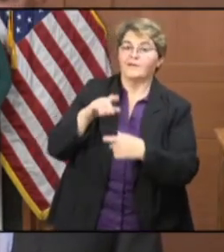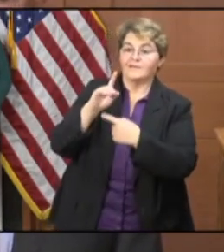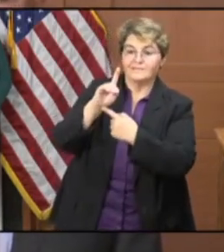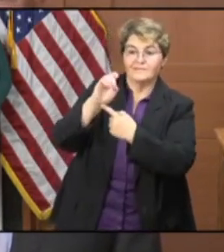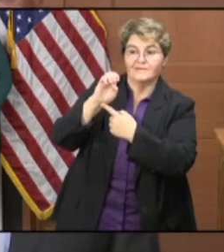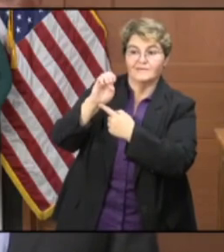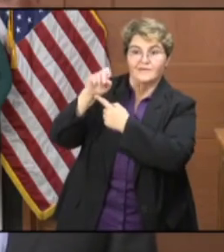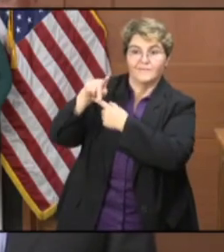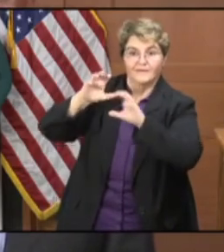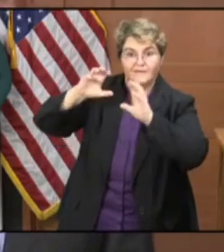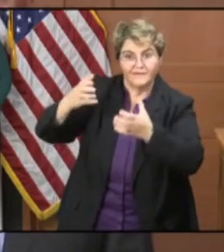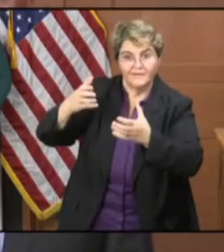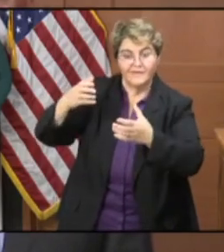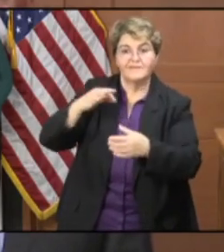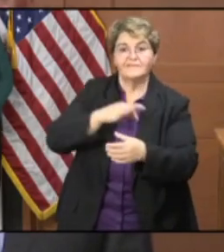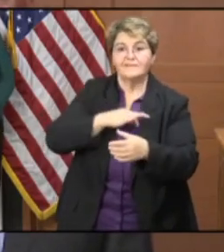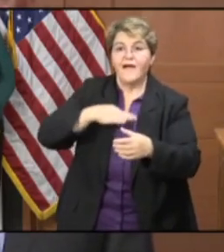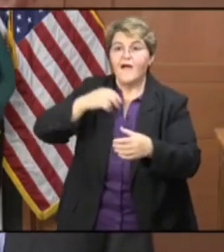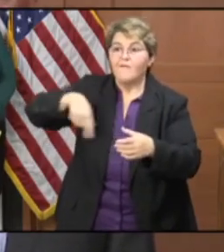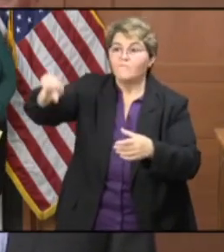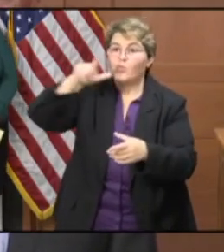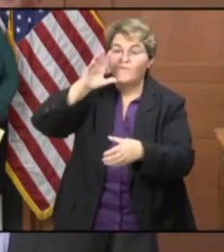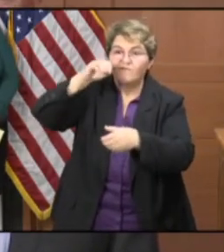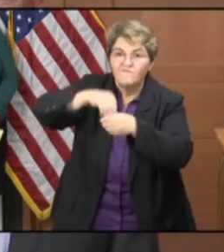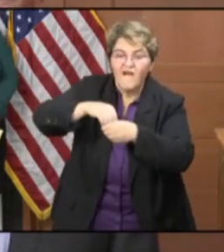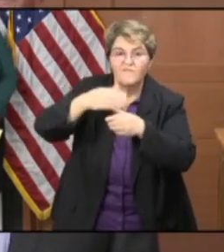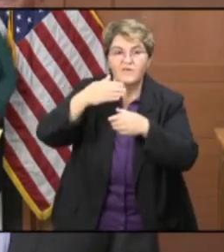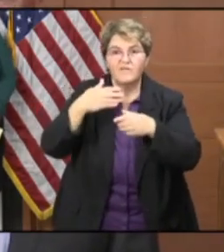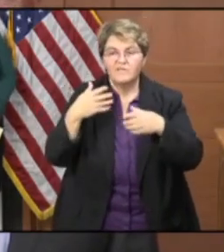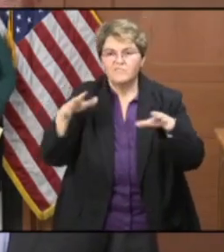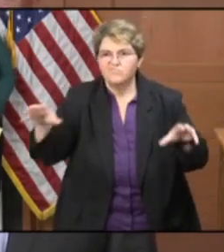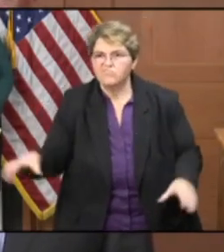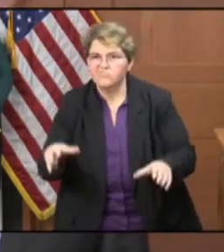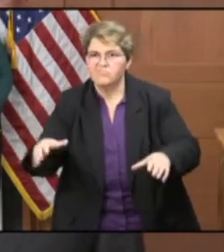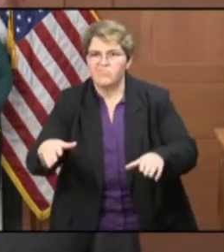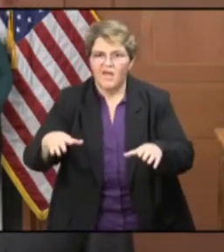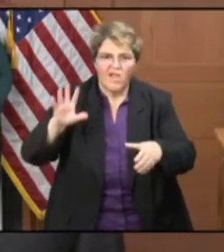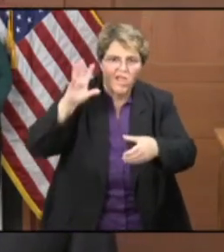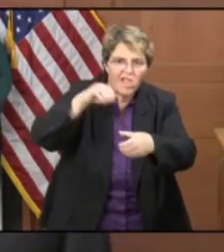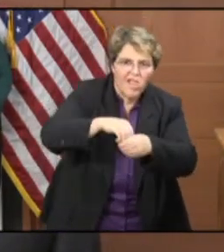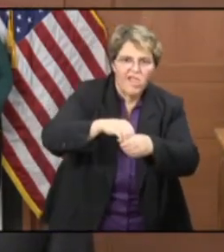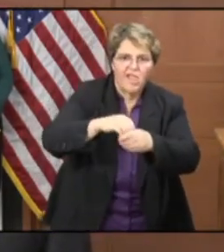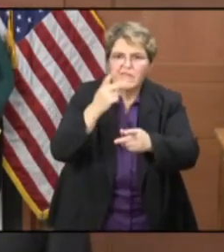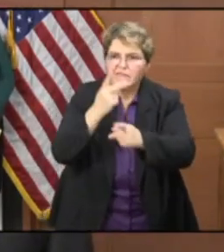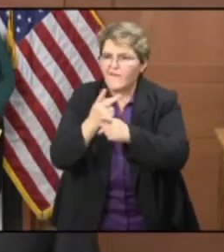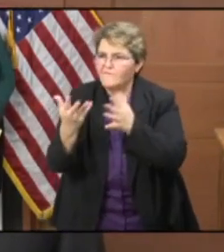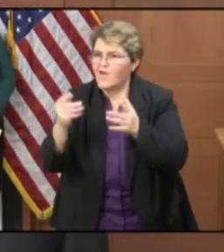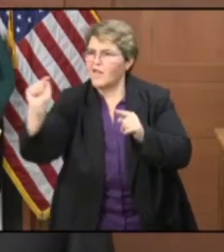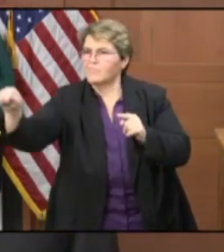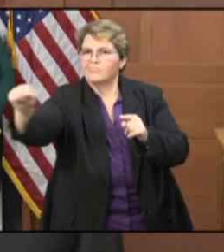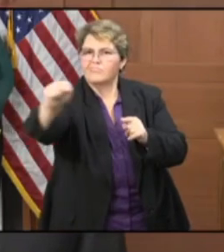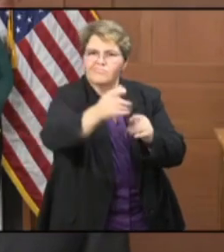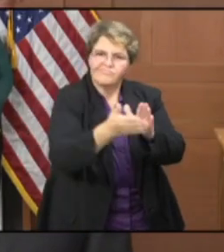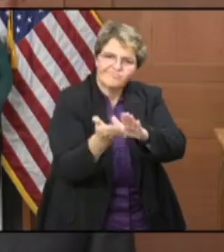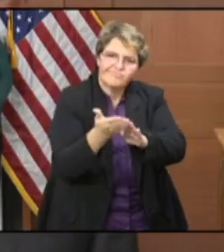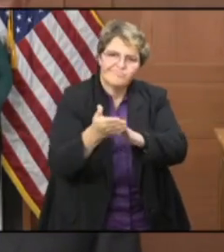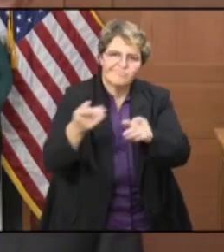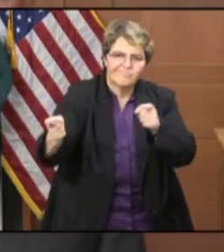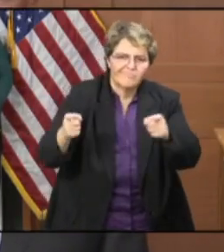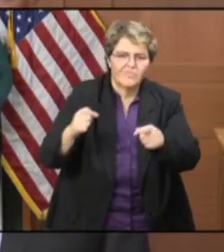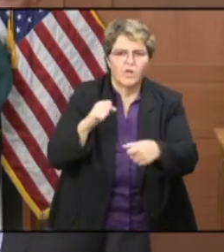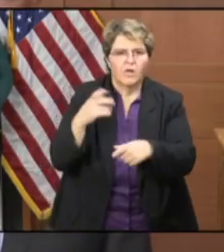are working on the front lines to help manage these wildfires that are cropping up all around the state, and we're working in concert with